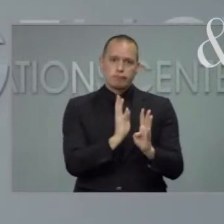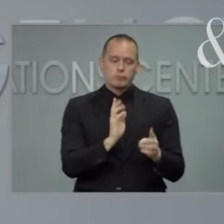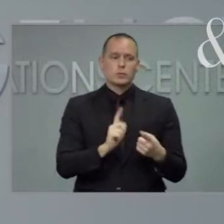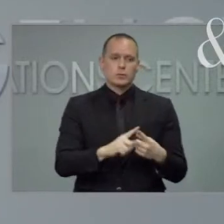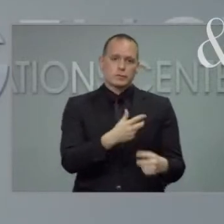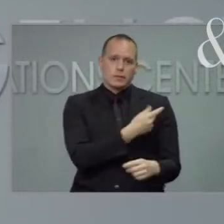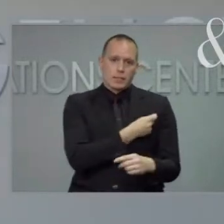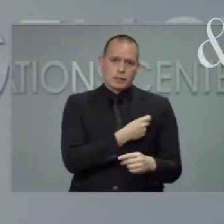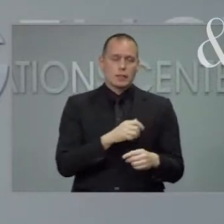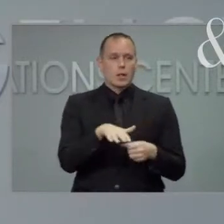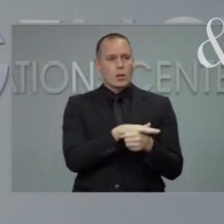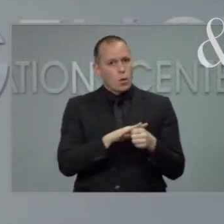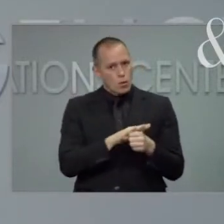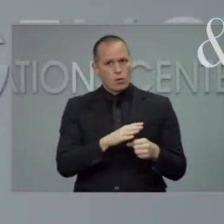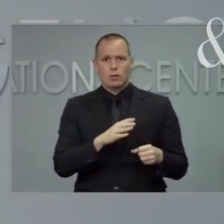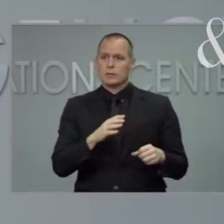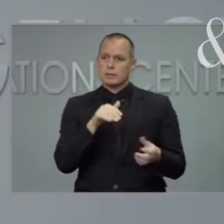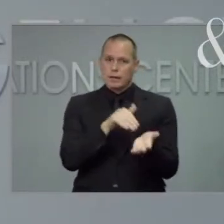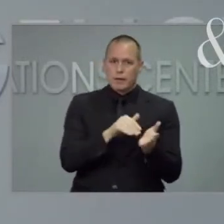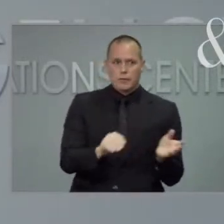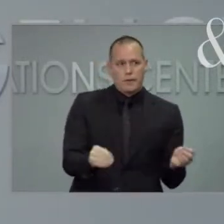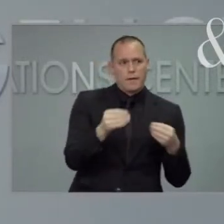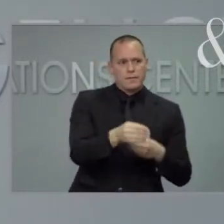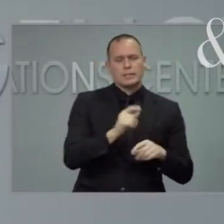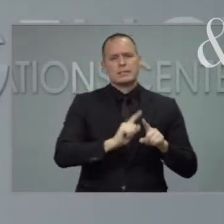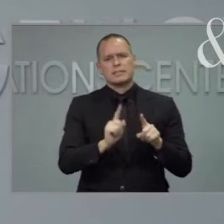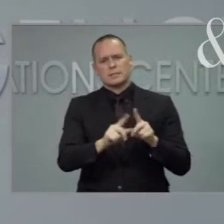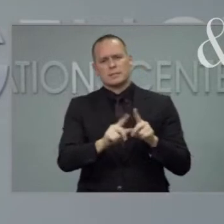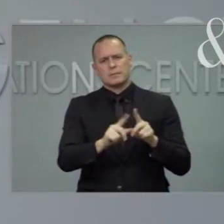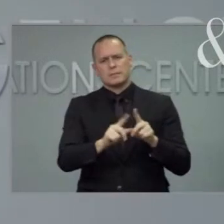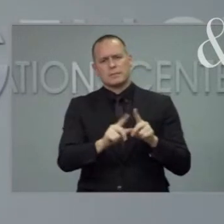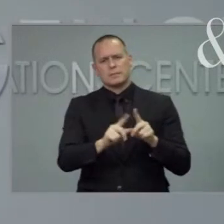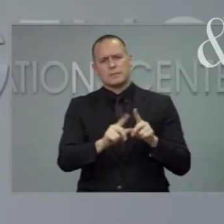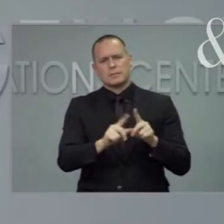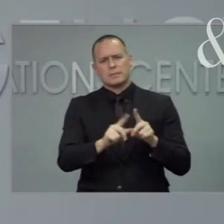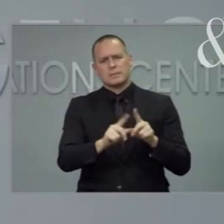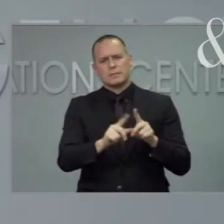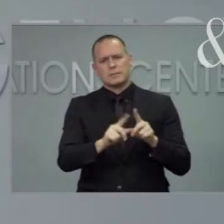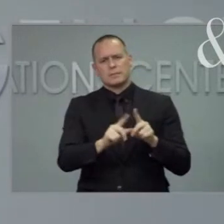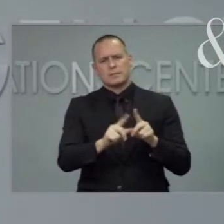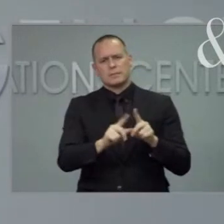care doctor's office, to federally qualified health centers. So we know we're going to need a mix of